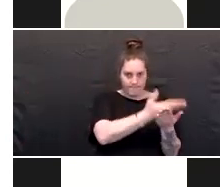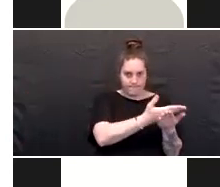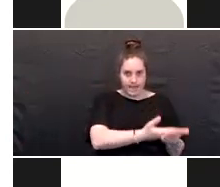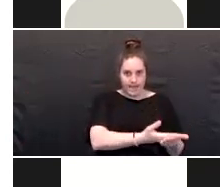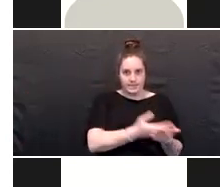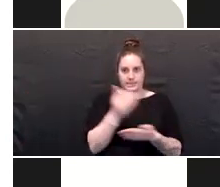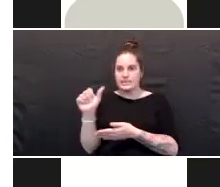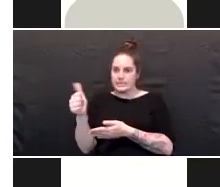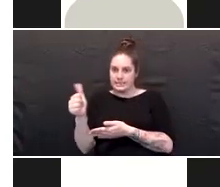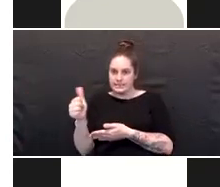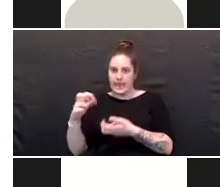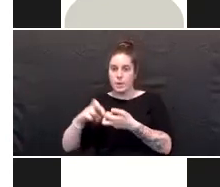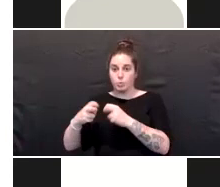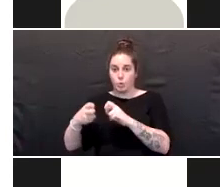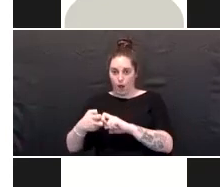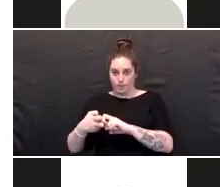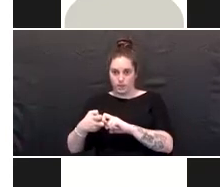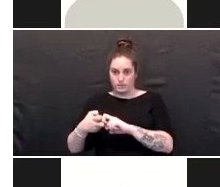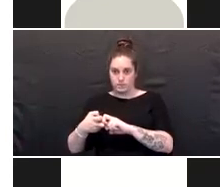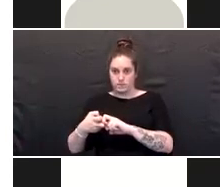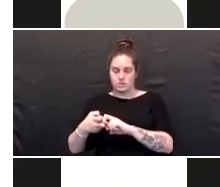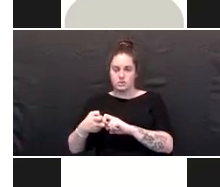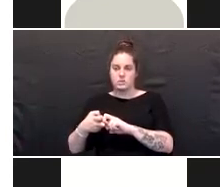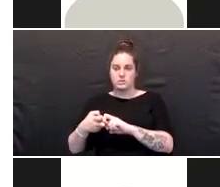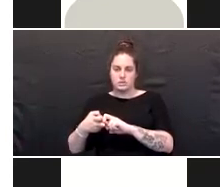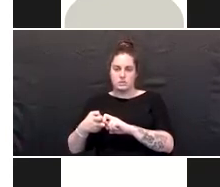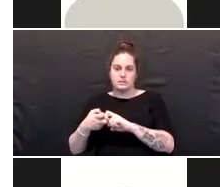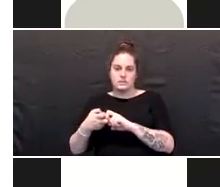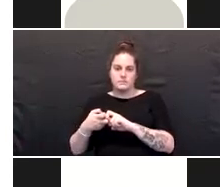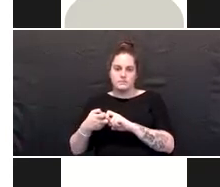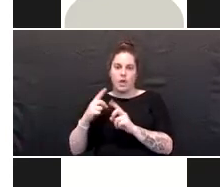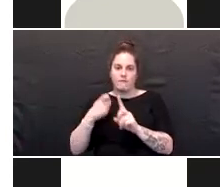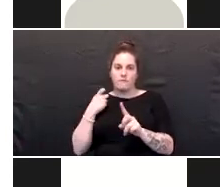topic areas, which are represented on the midterm exam.